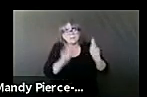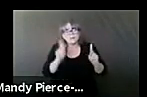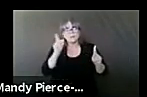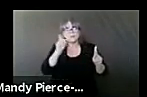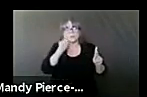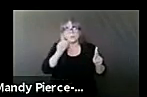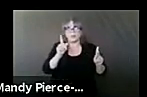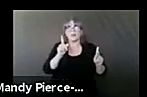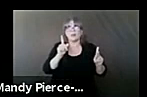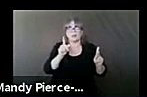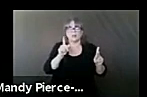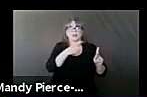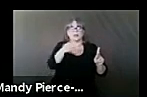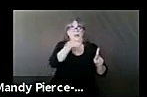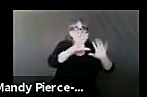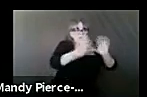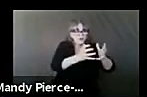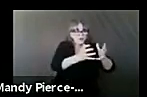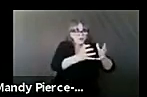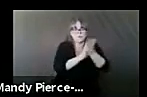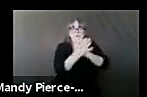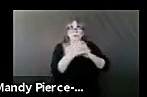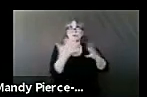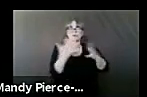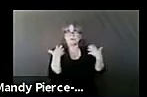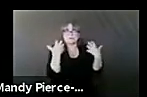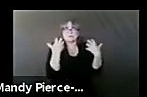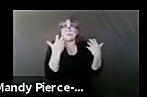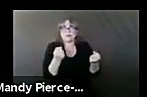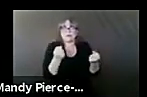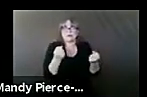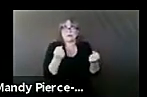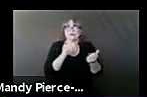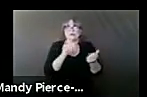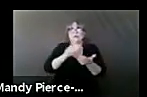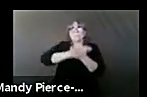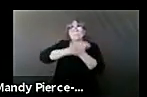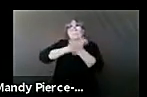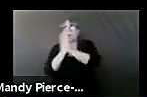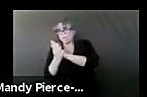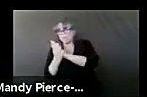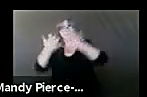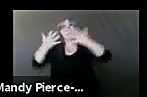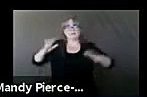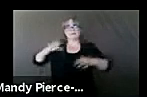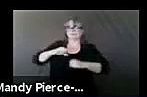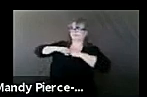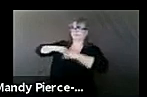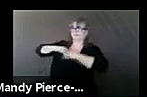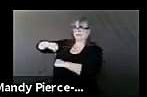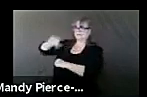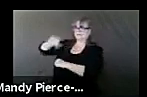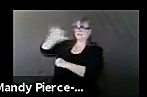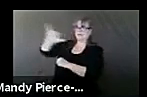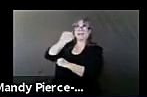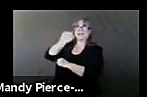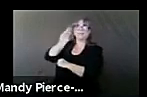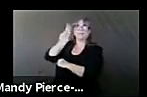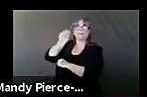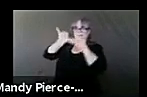time, it's important to remember that Colorado has a population of nearly 5.7 million people. So we are still at the beginning of